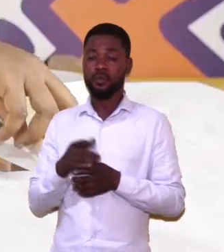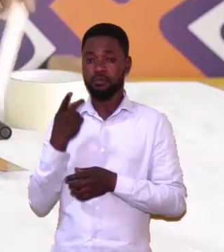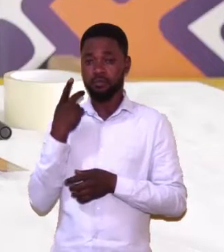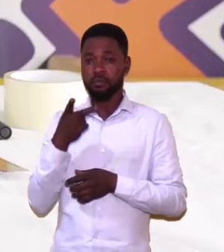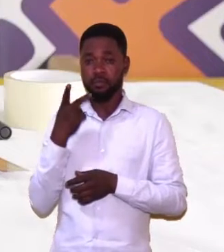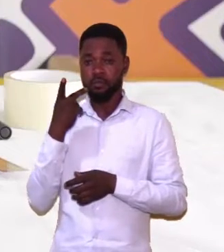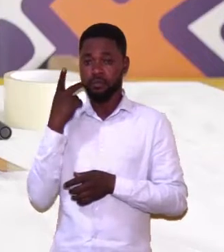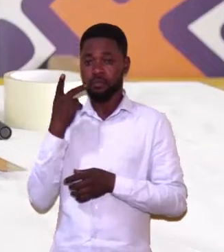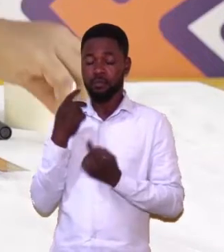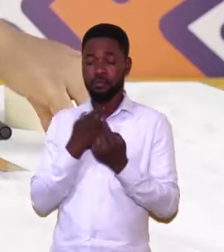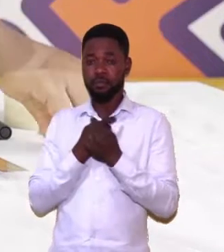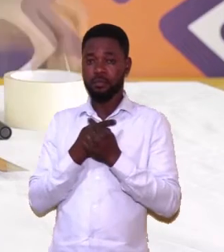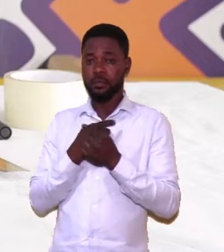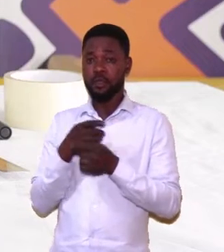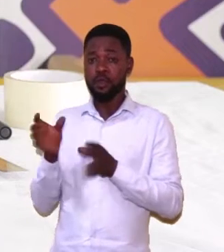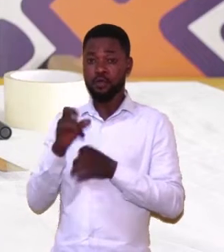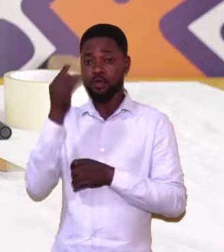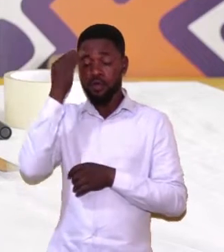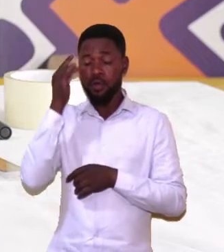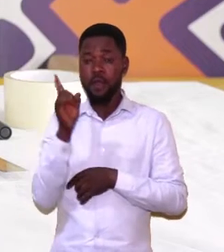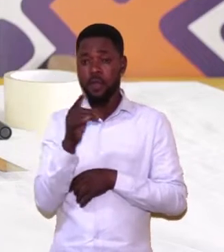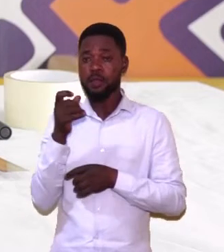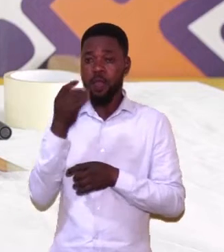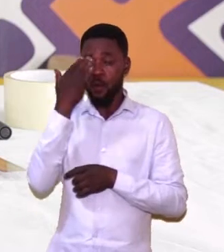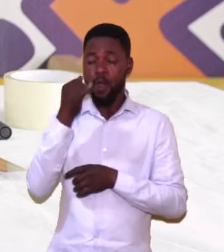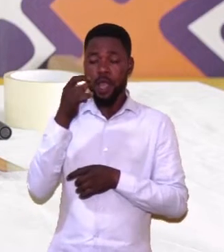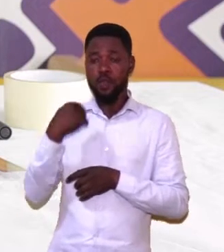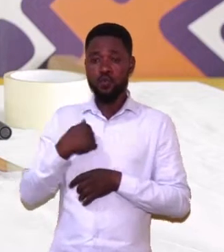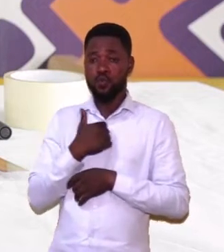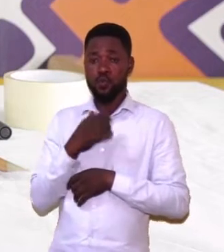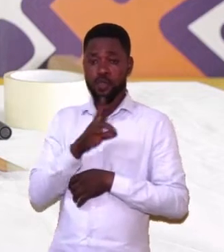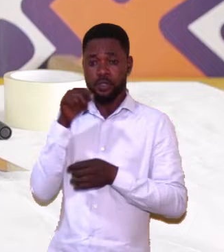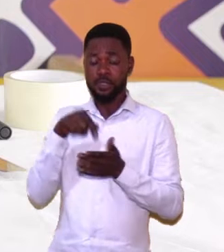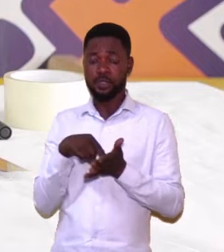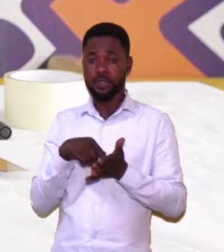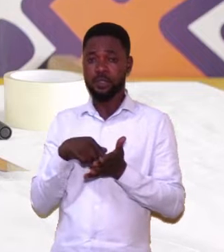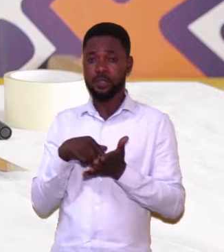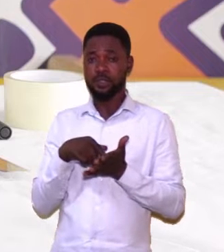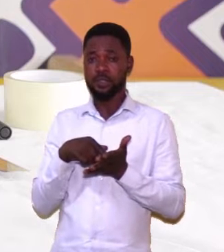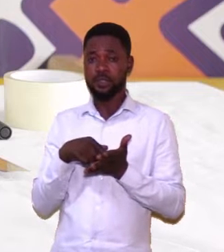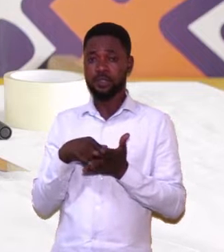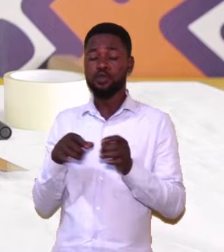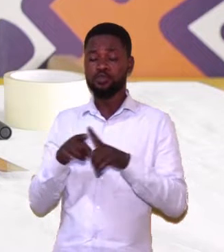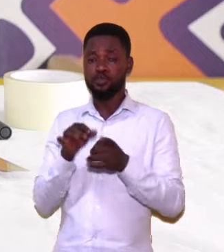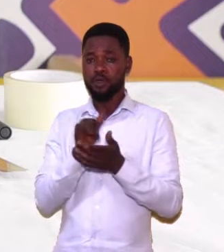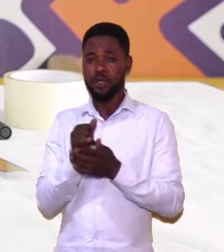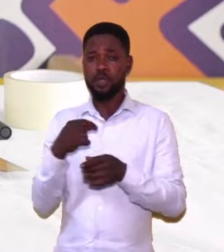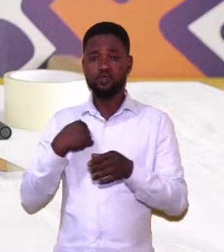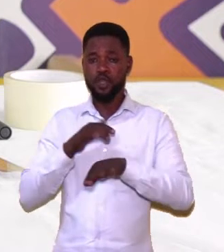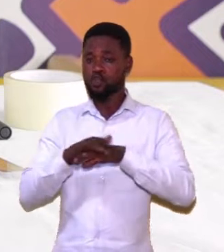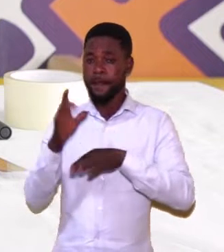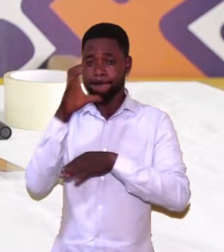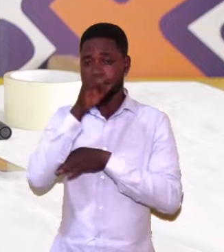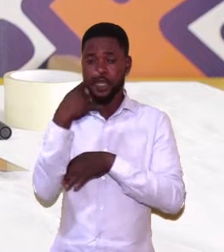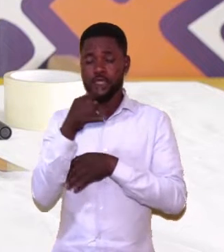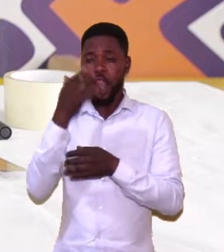Carefully stir the 3. Do you know why we are using different popsicle sticks? So that we don't